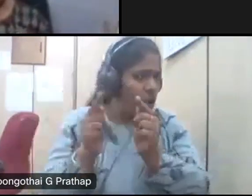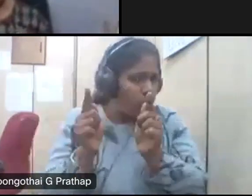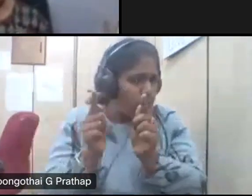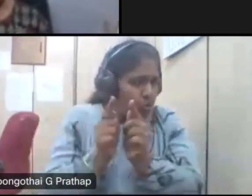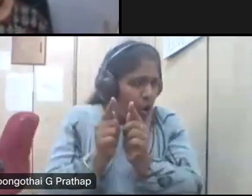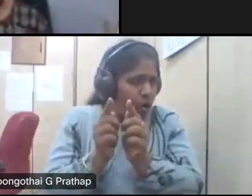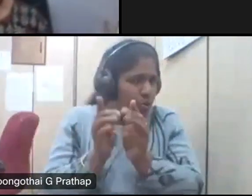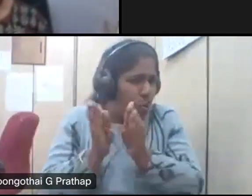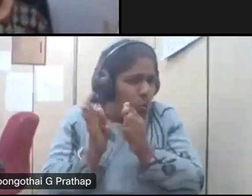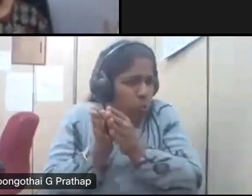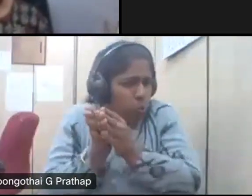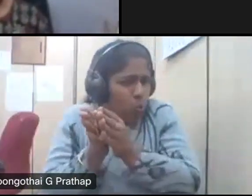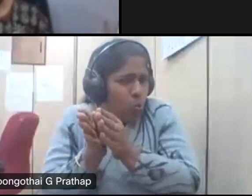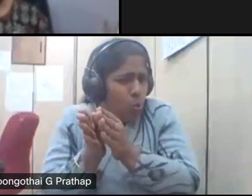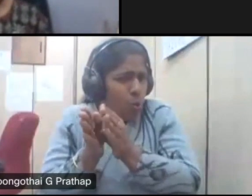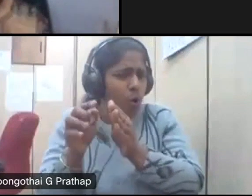make them prone for